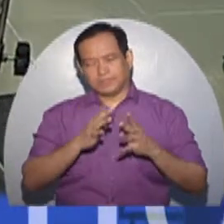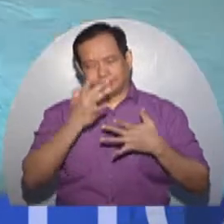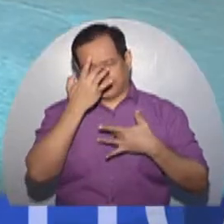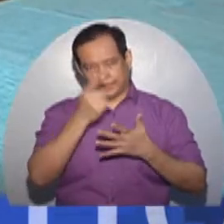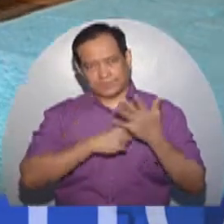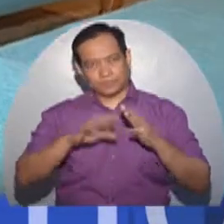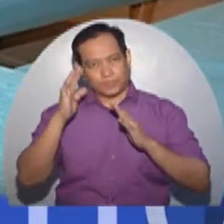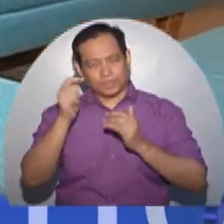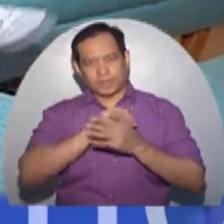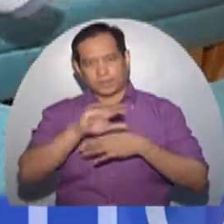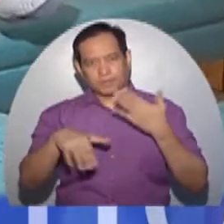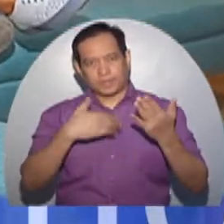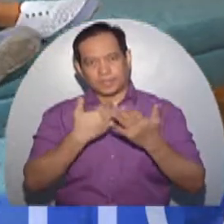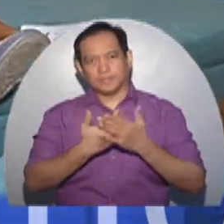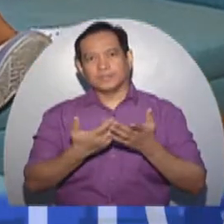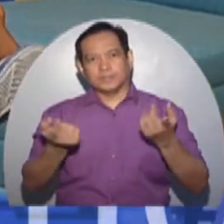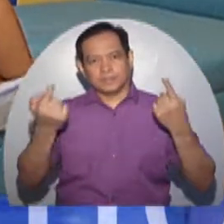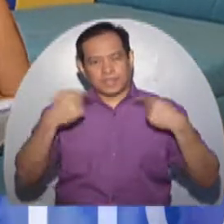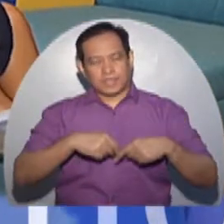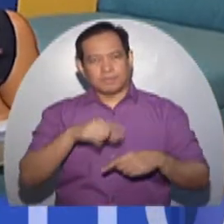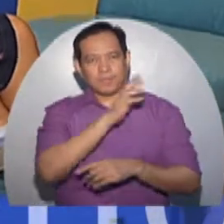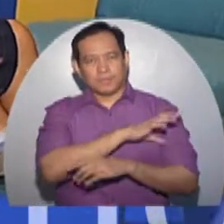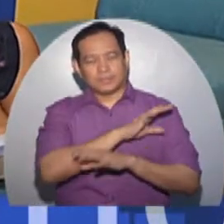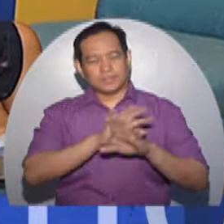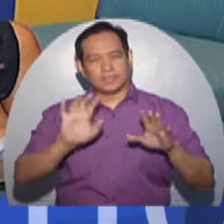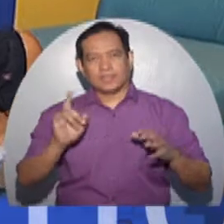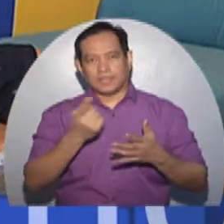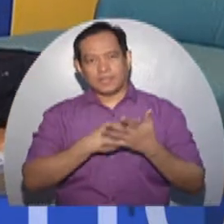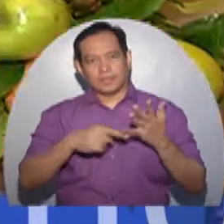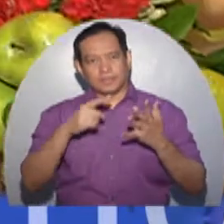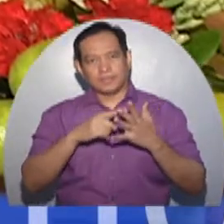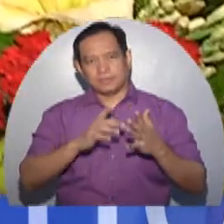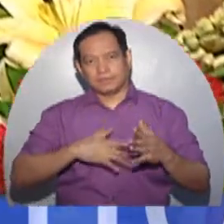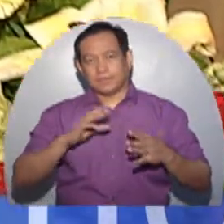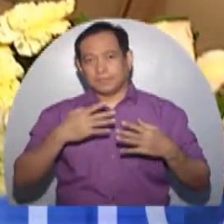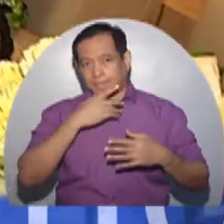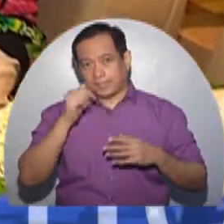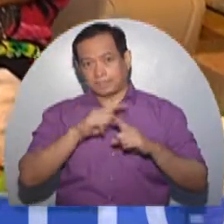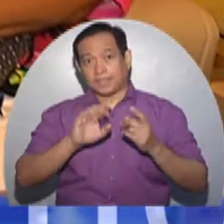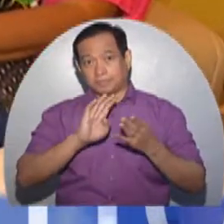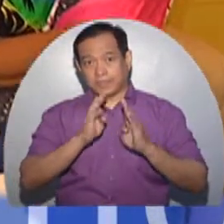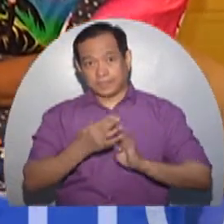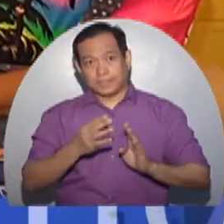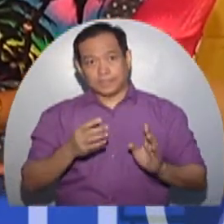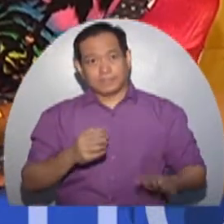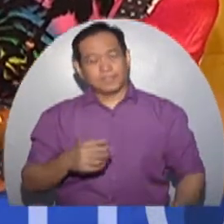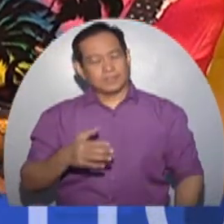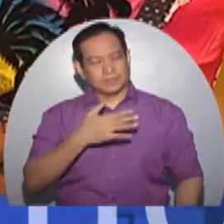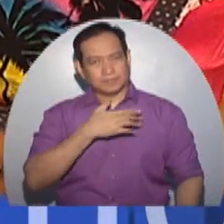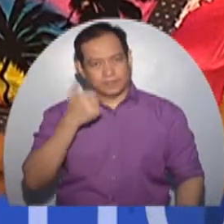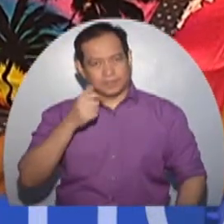complaints. We hope that everyone who comes to the center not only feels better, but becomes and